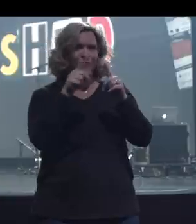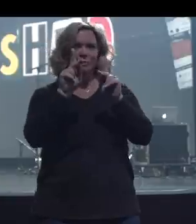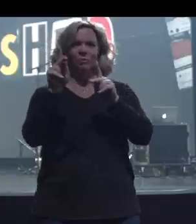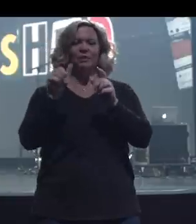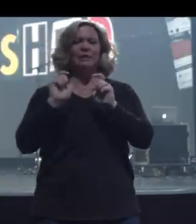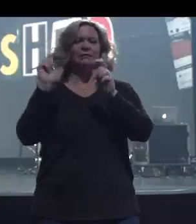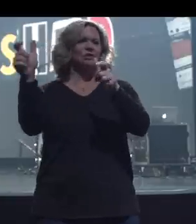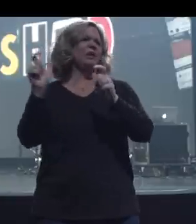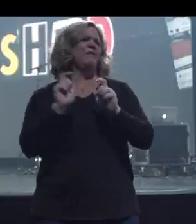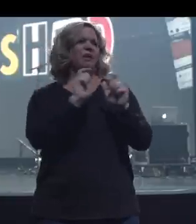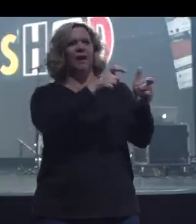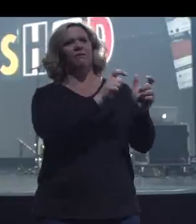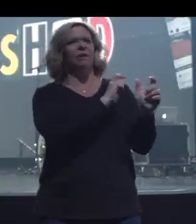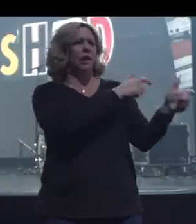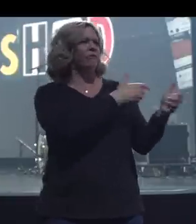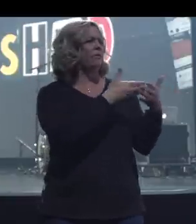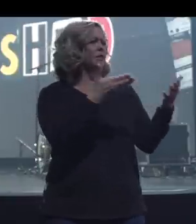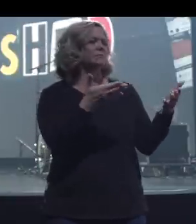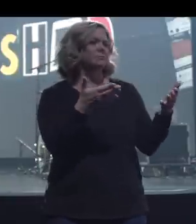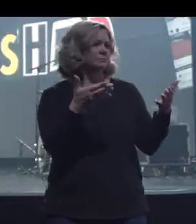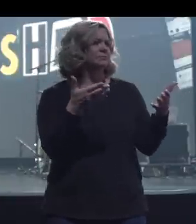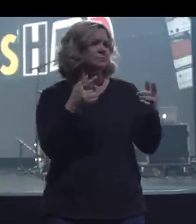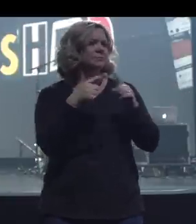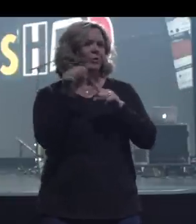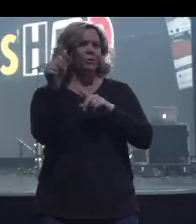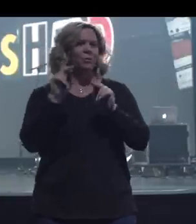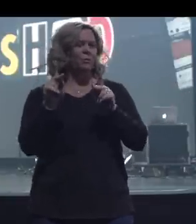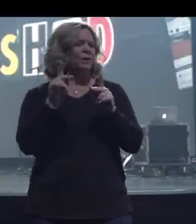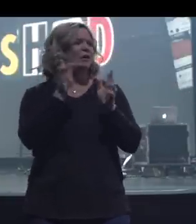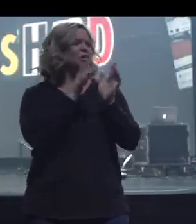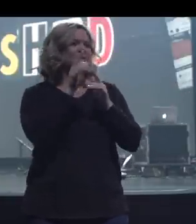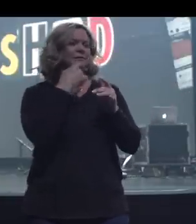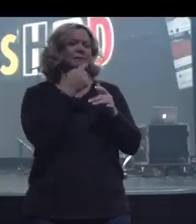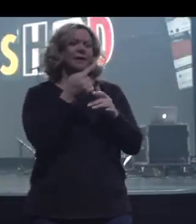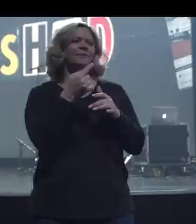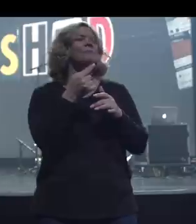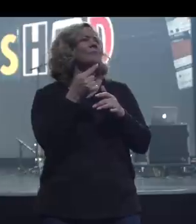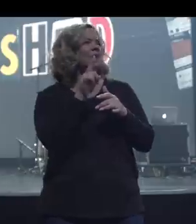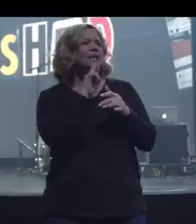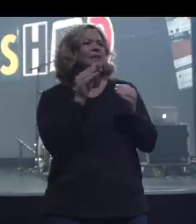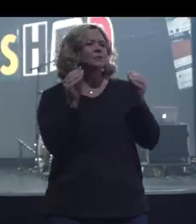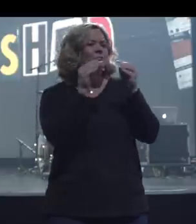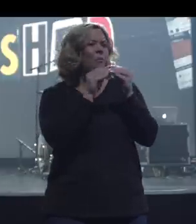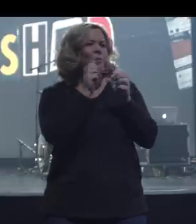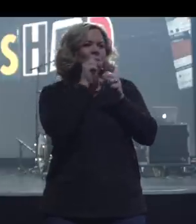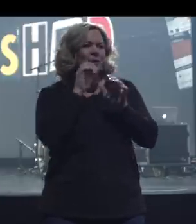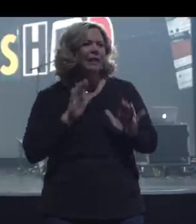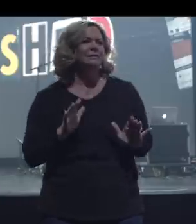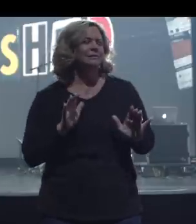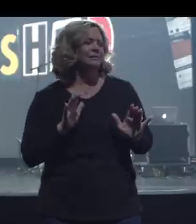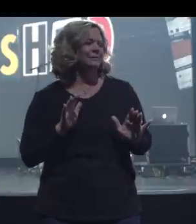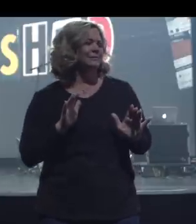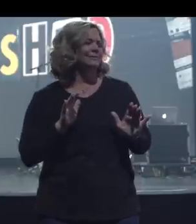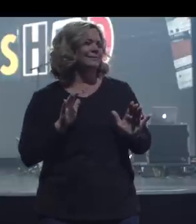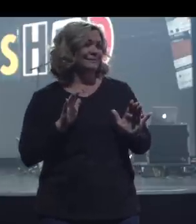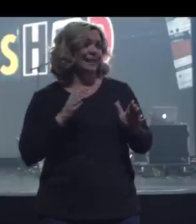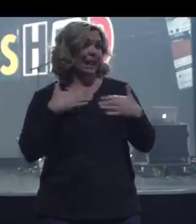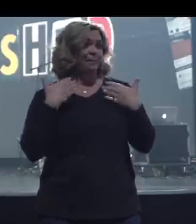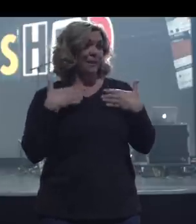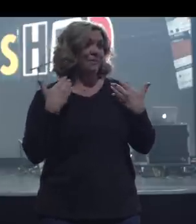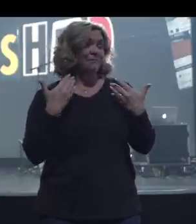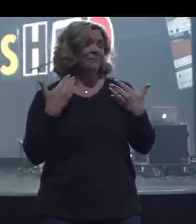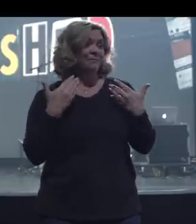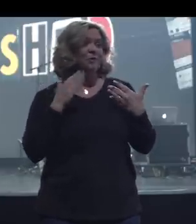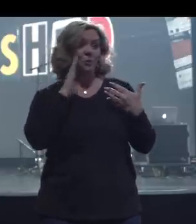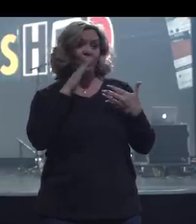habit of constantly giving things away. Jesus said himself, it is more blessed, that means happy, you